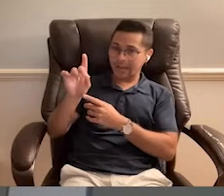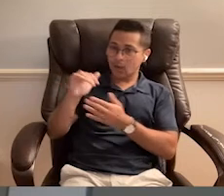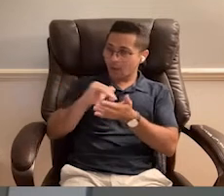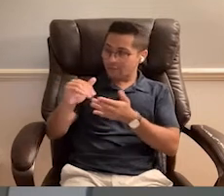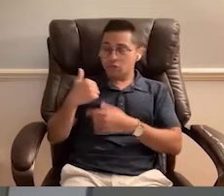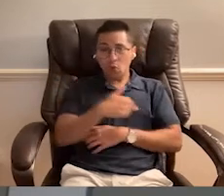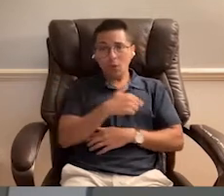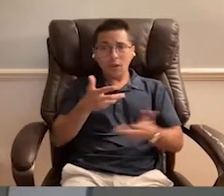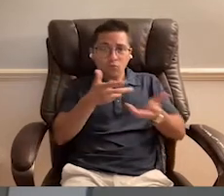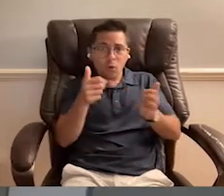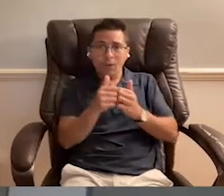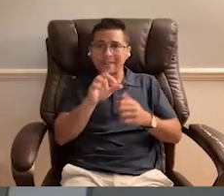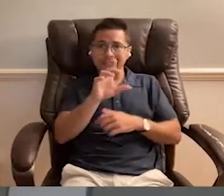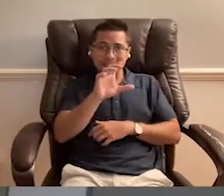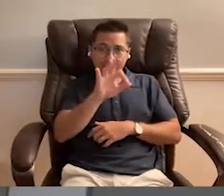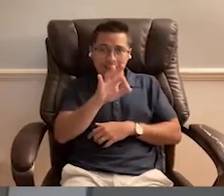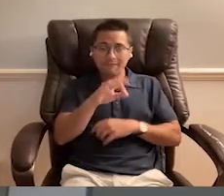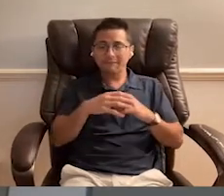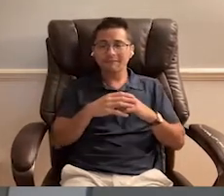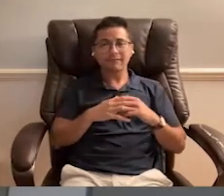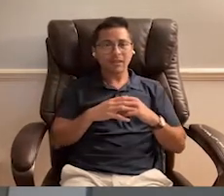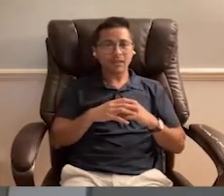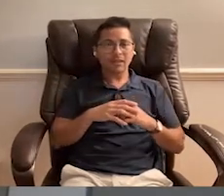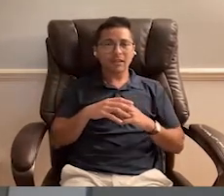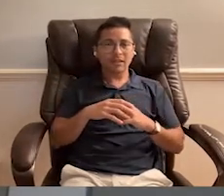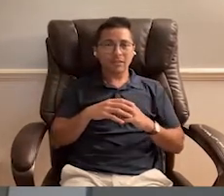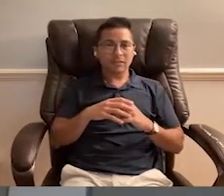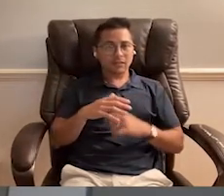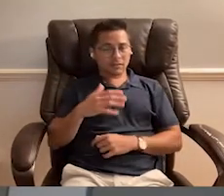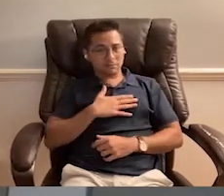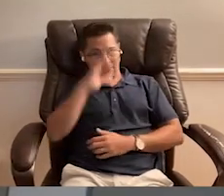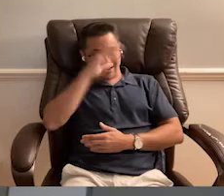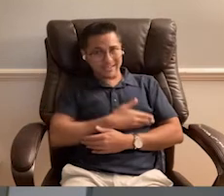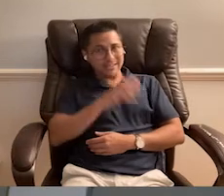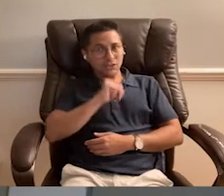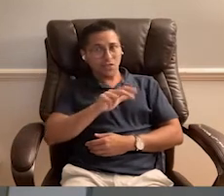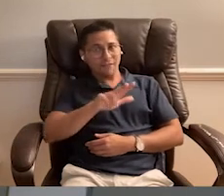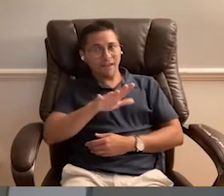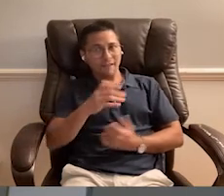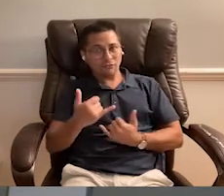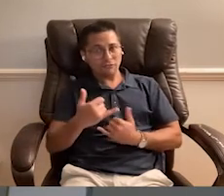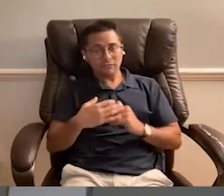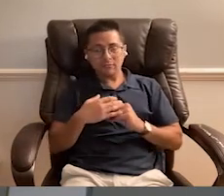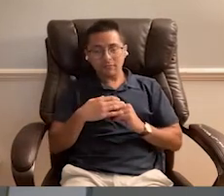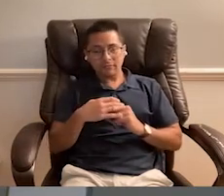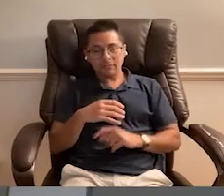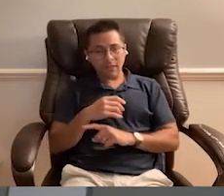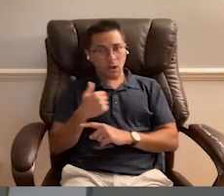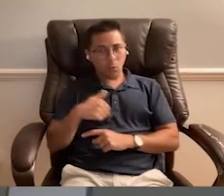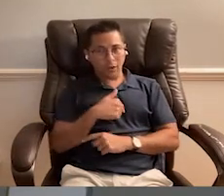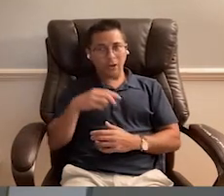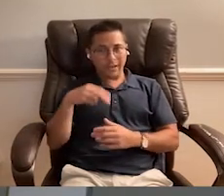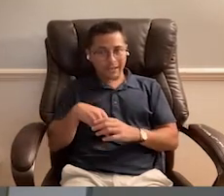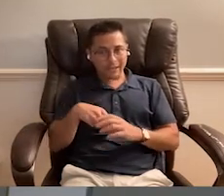waiver, which is the Medicaid waiver. So we will work with the DCF person and the family to get that part done and into the system. My son's 35